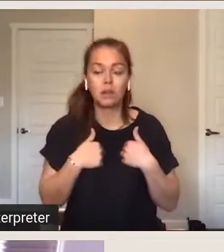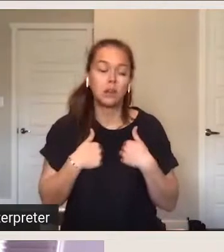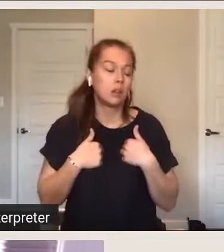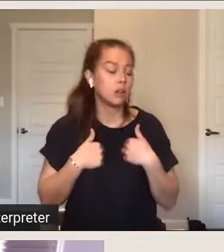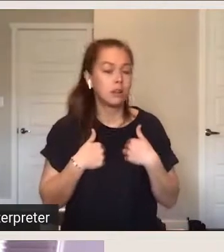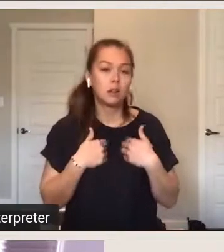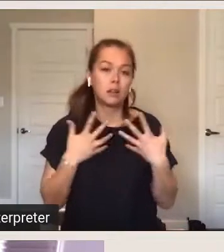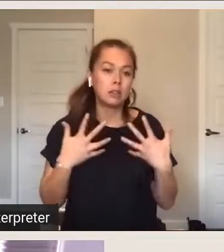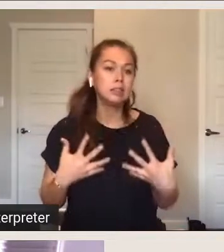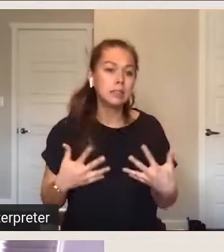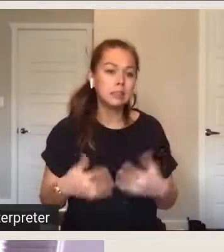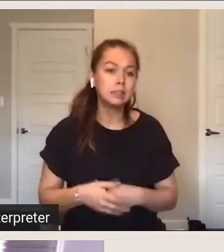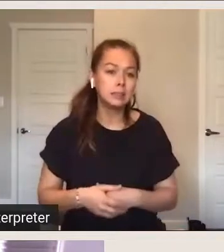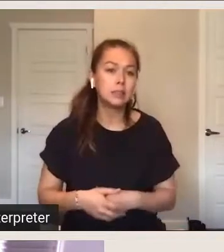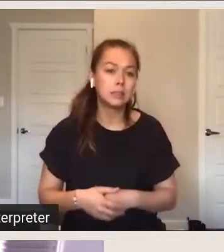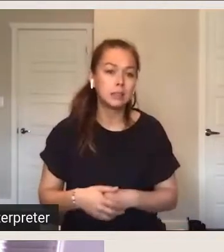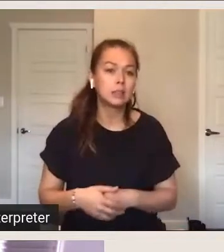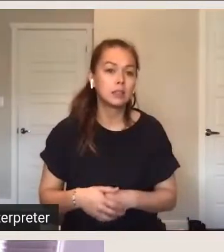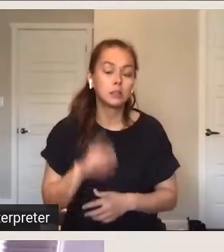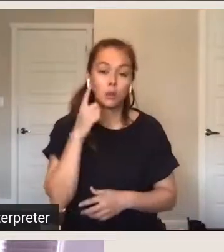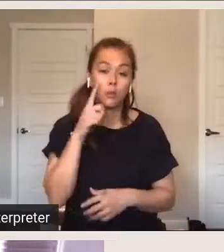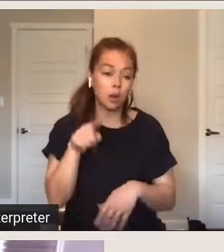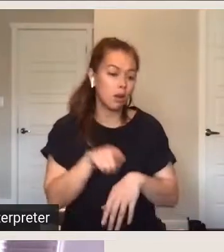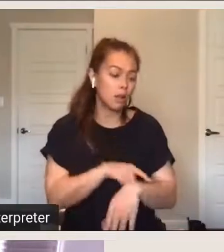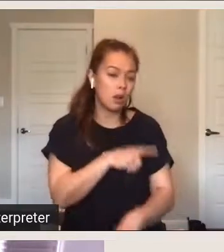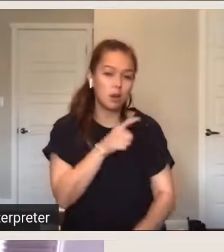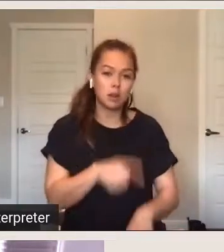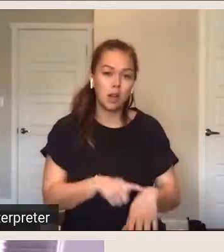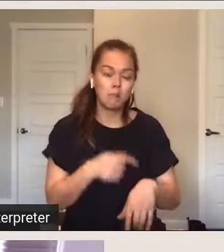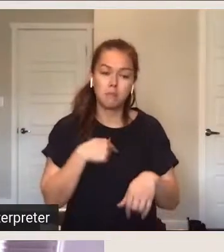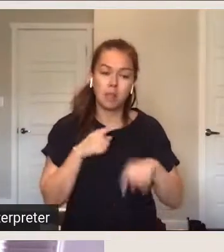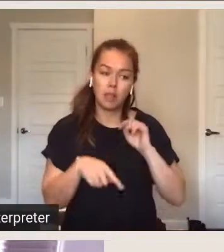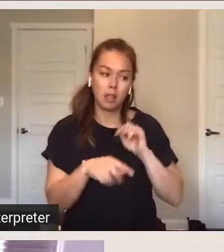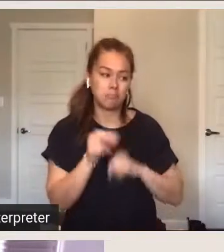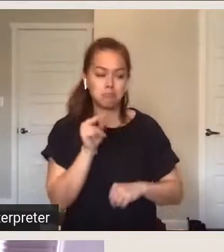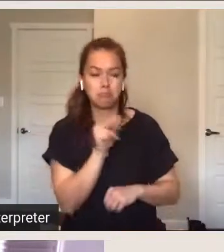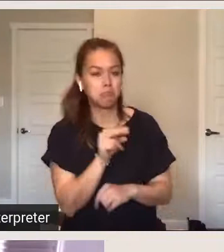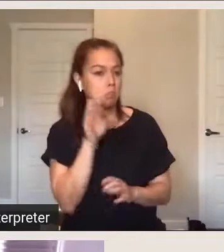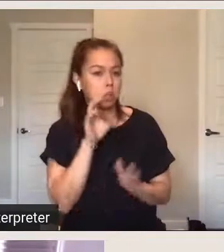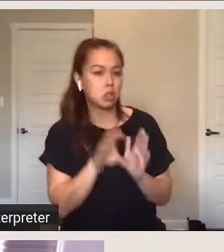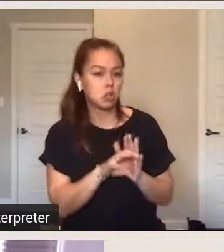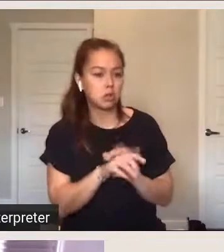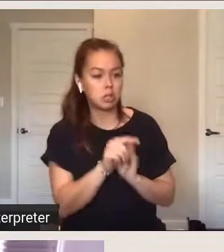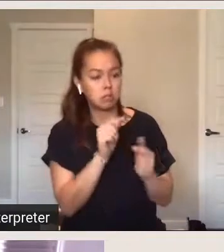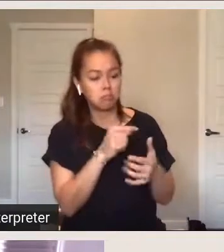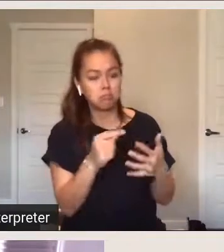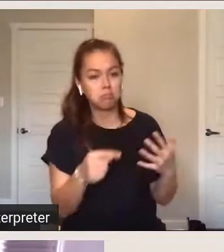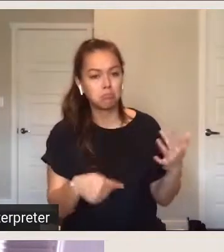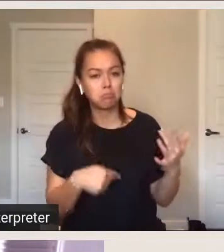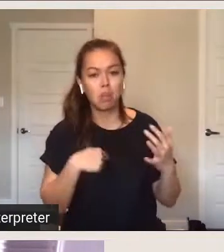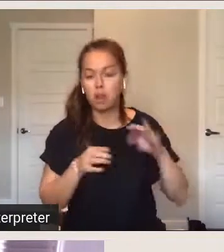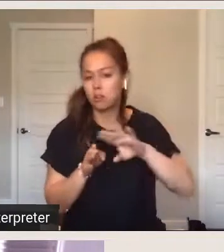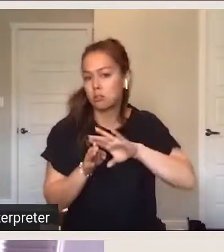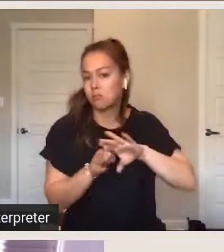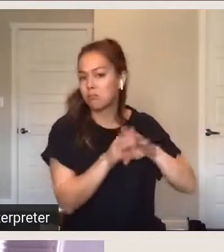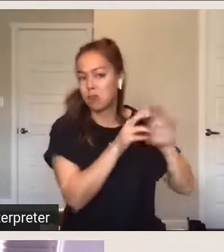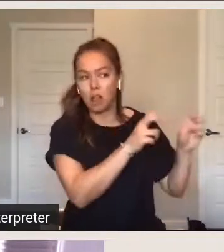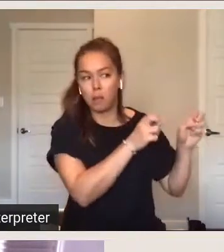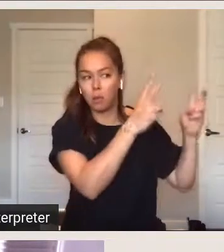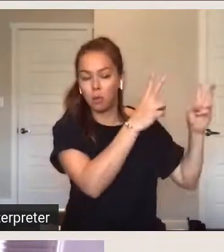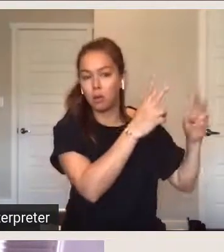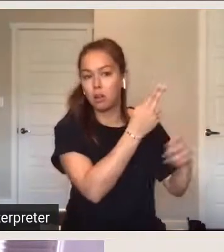even watch those footages for a long time. And yeah, but I think there is